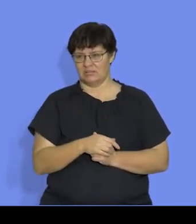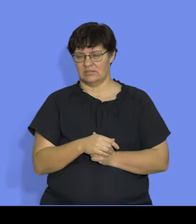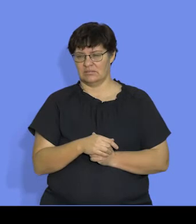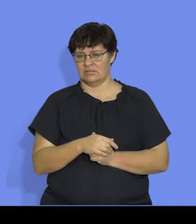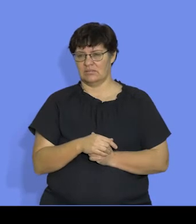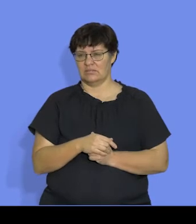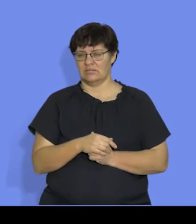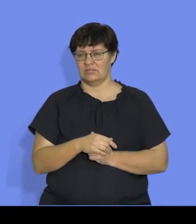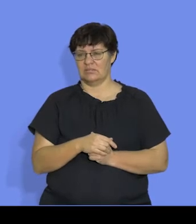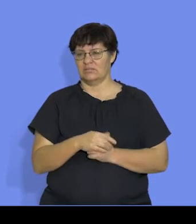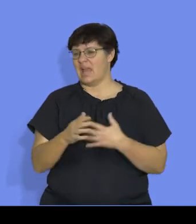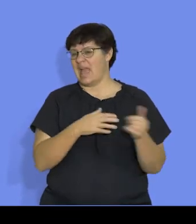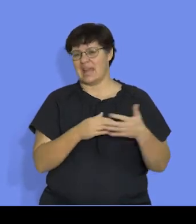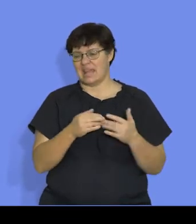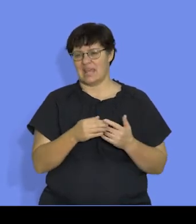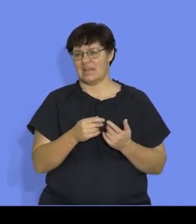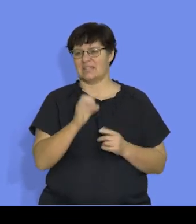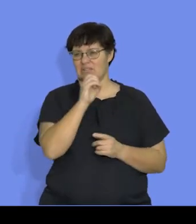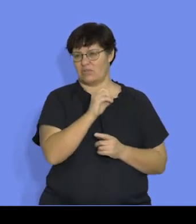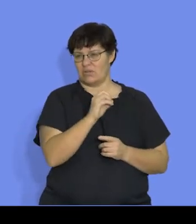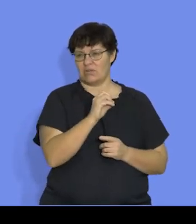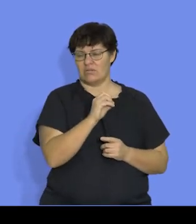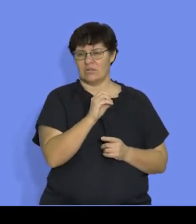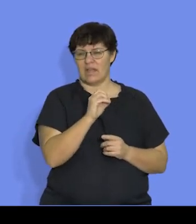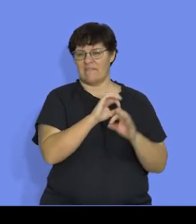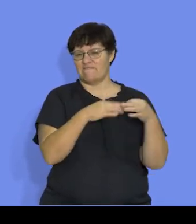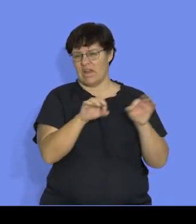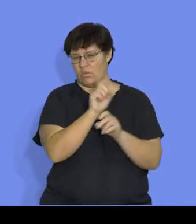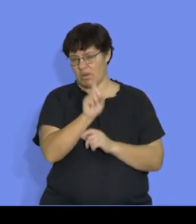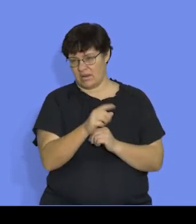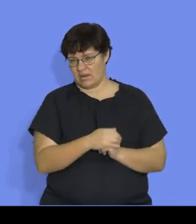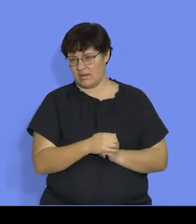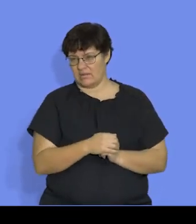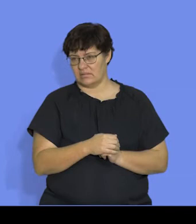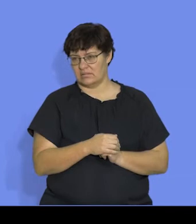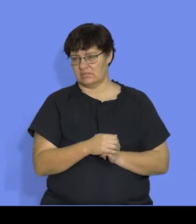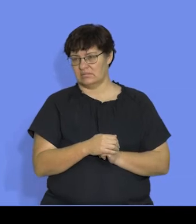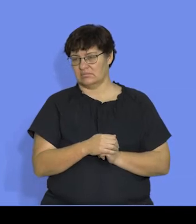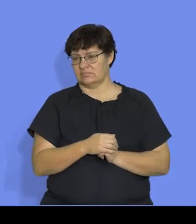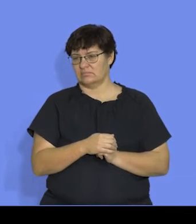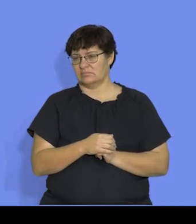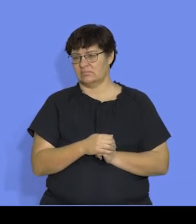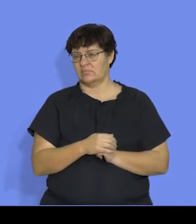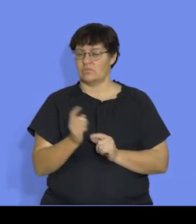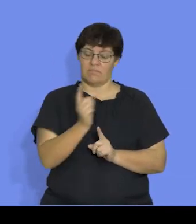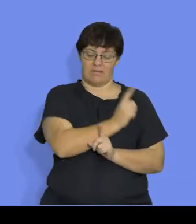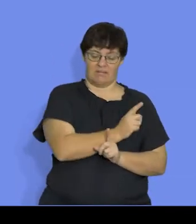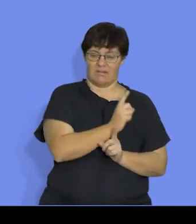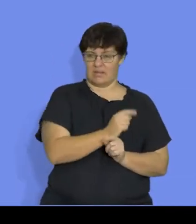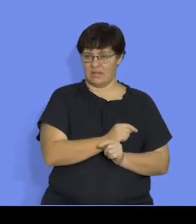value of 1, because anything to the power of 0 has a value of 1, so that means that R was to the power of